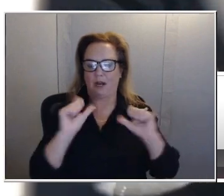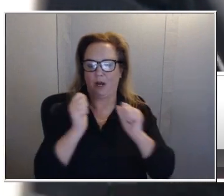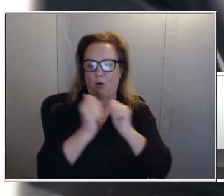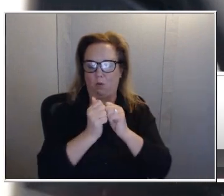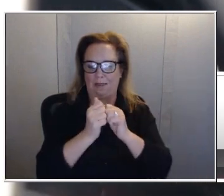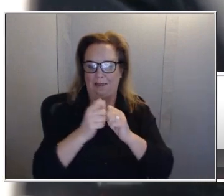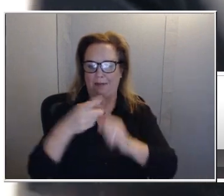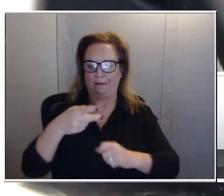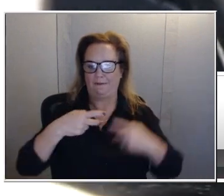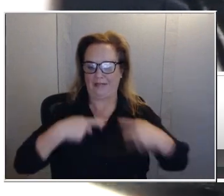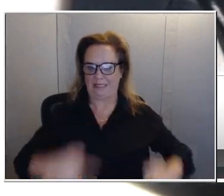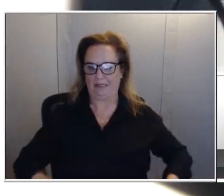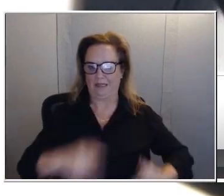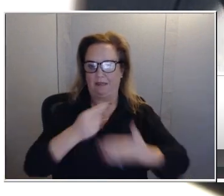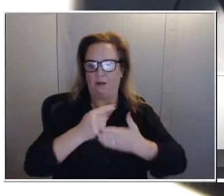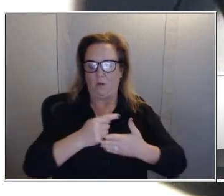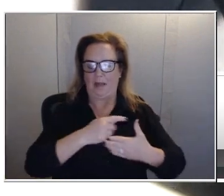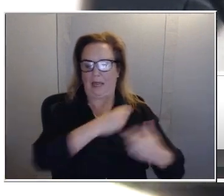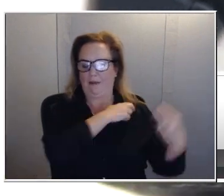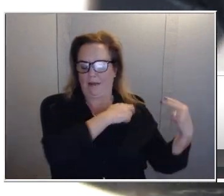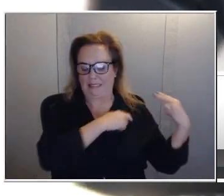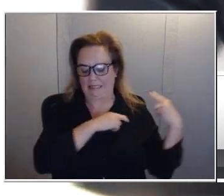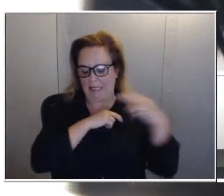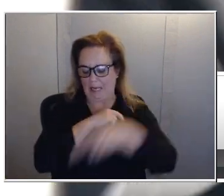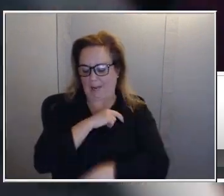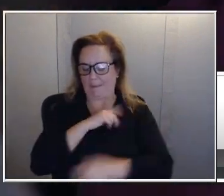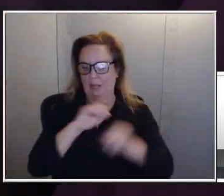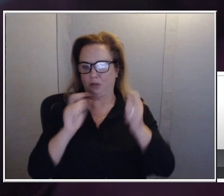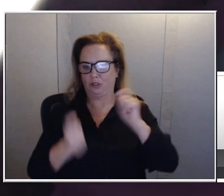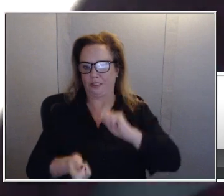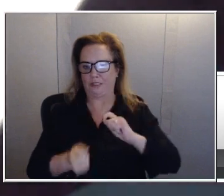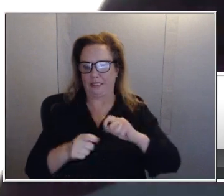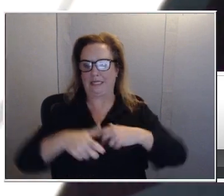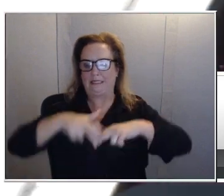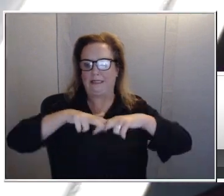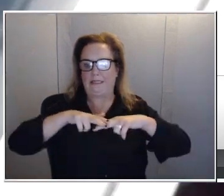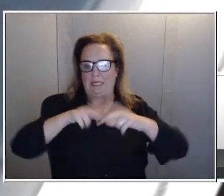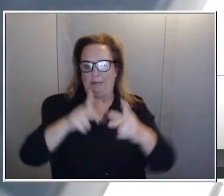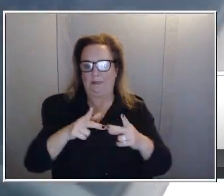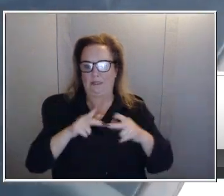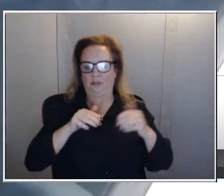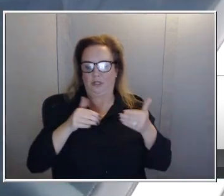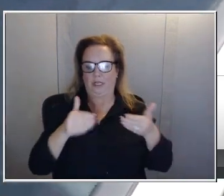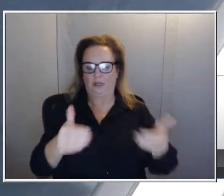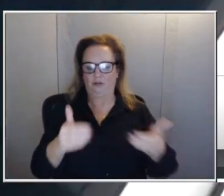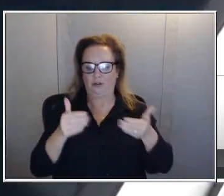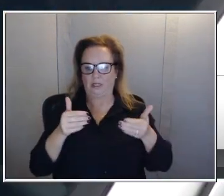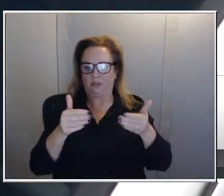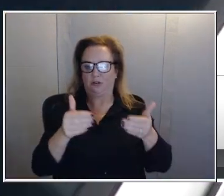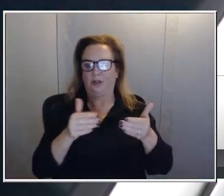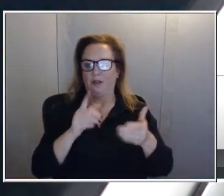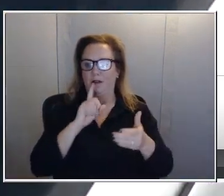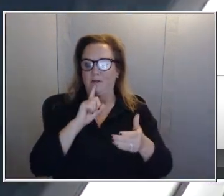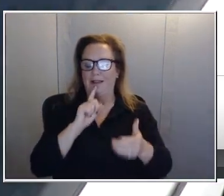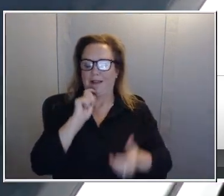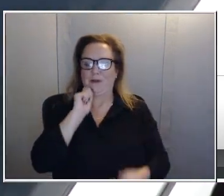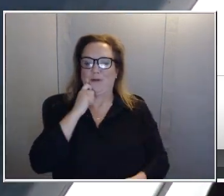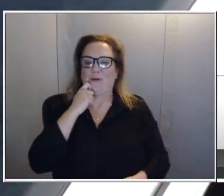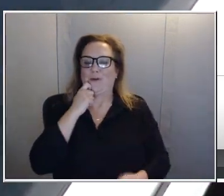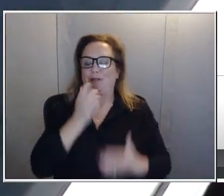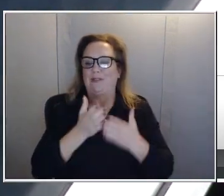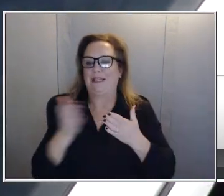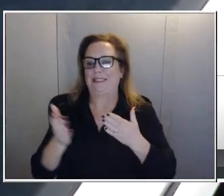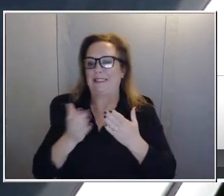physical therapist. We have seat belt adjusters, seat positioning adjusters. We also have really nifty things